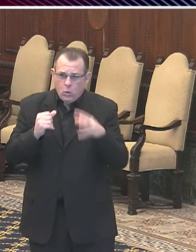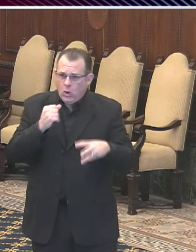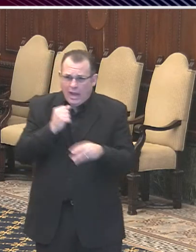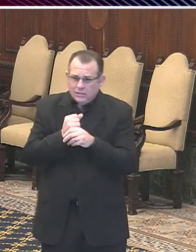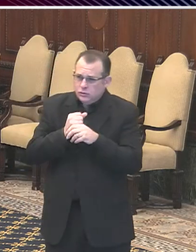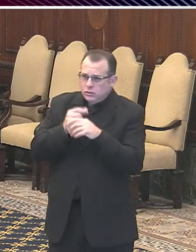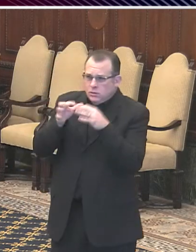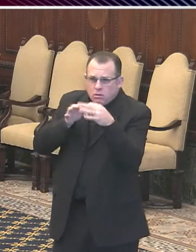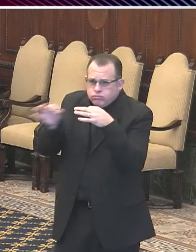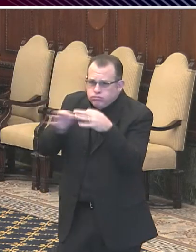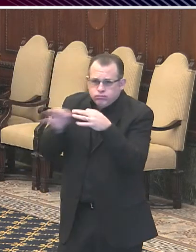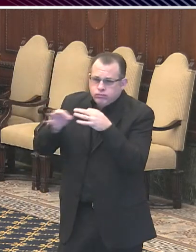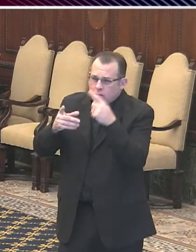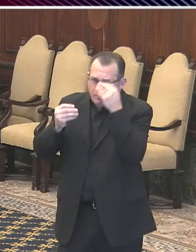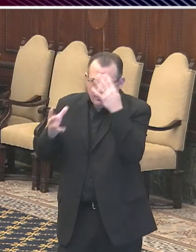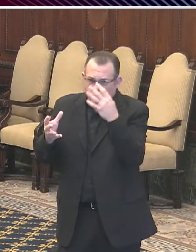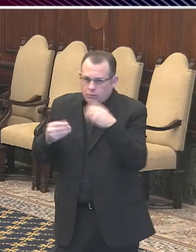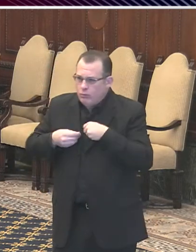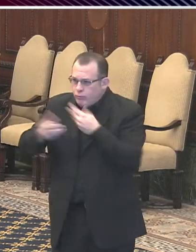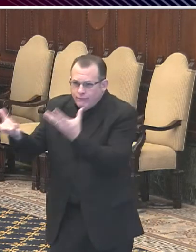We have provided direction,